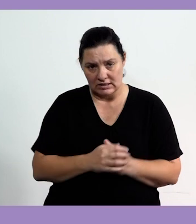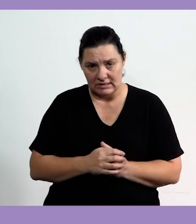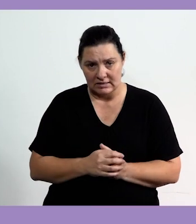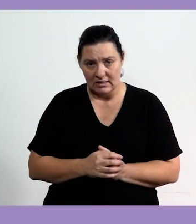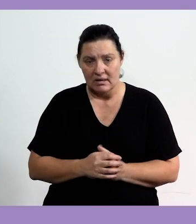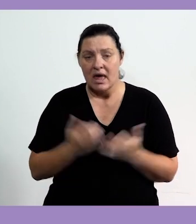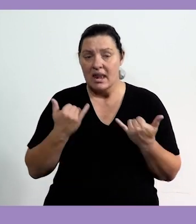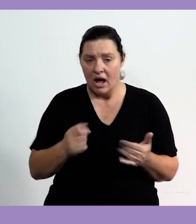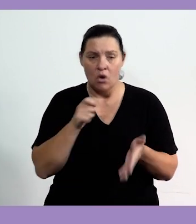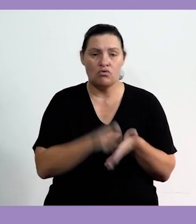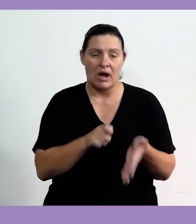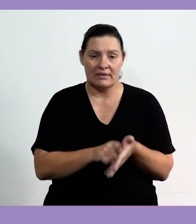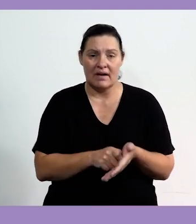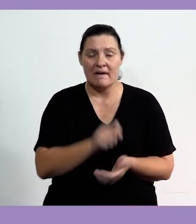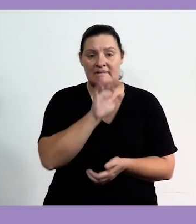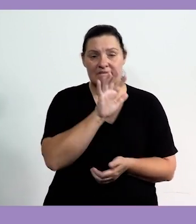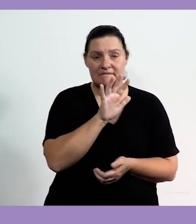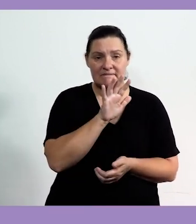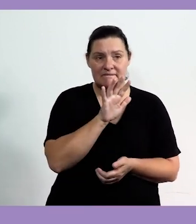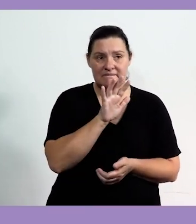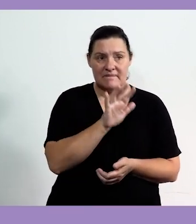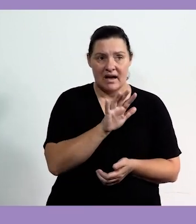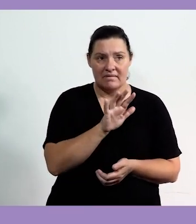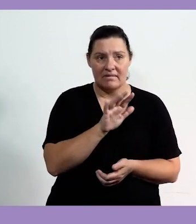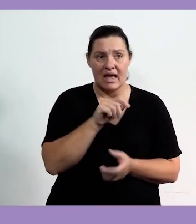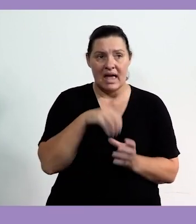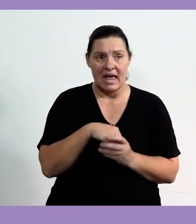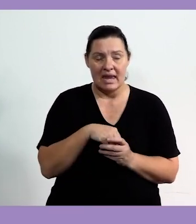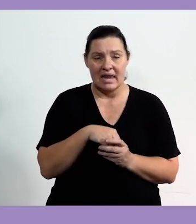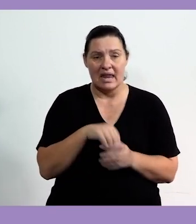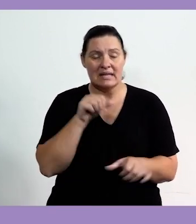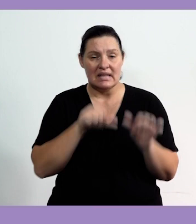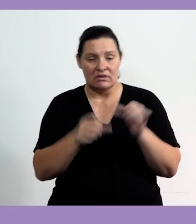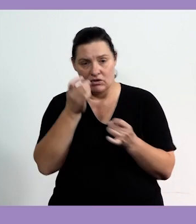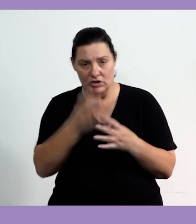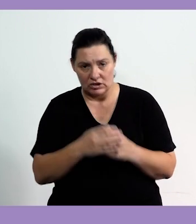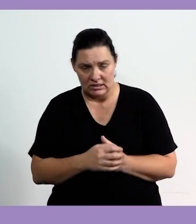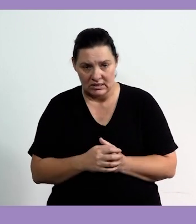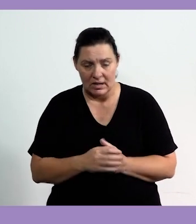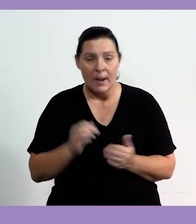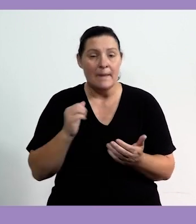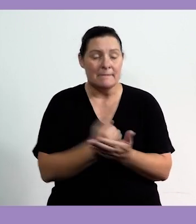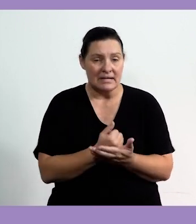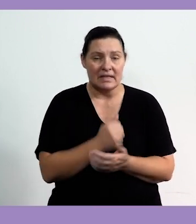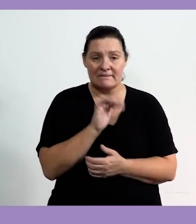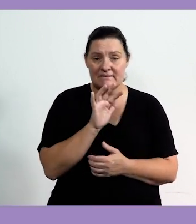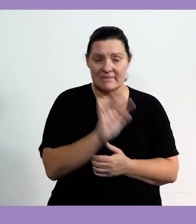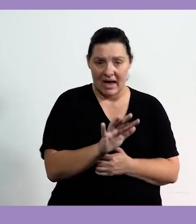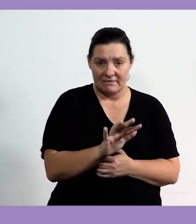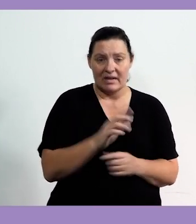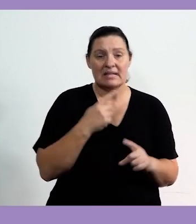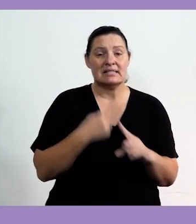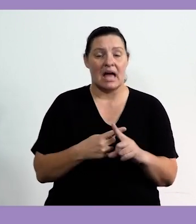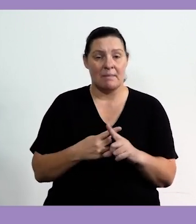scientific notation. Now, write 5 in scientific notation. Remember, it must